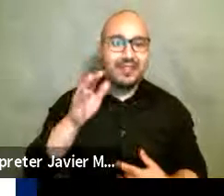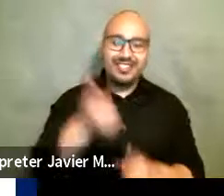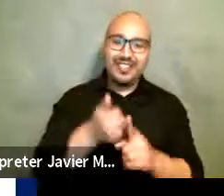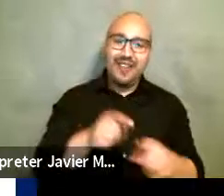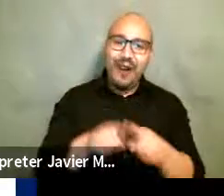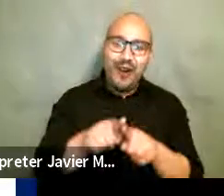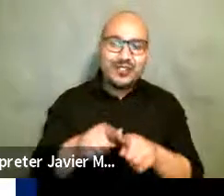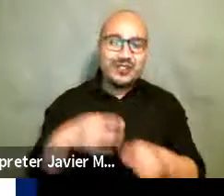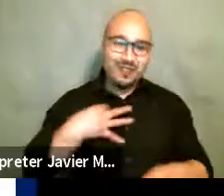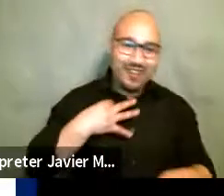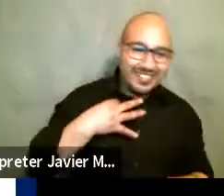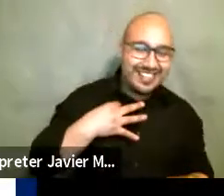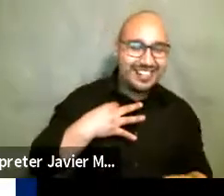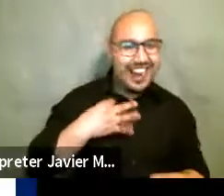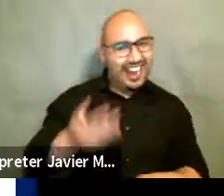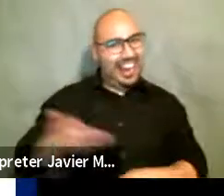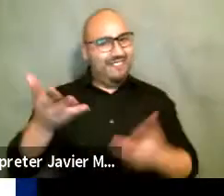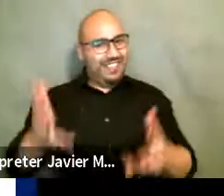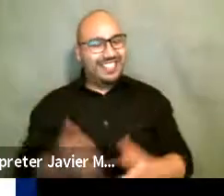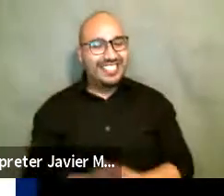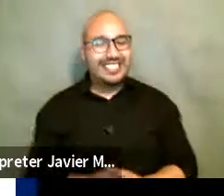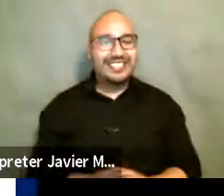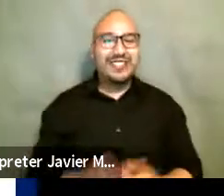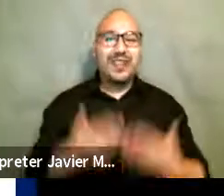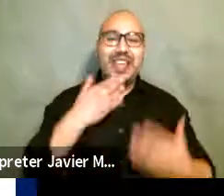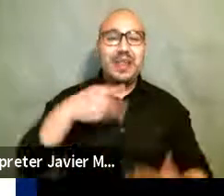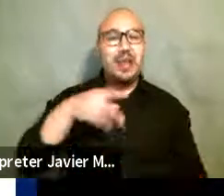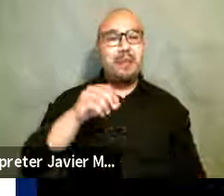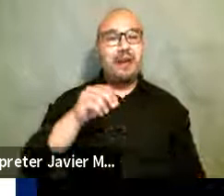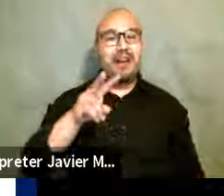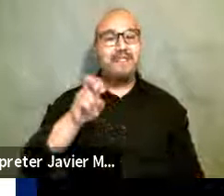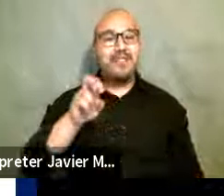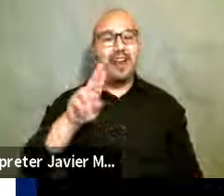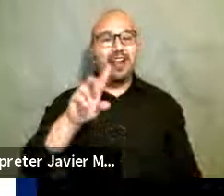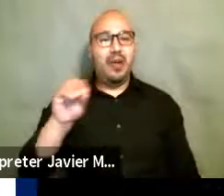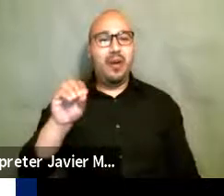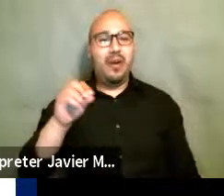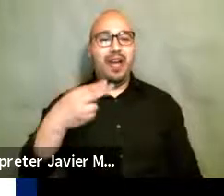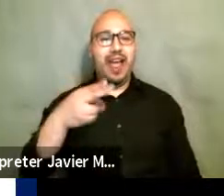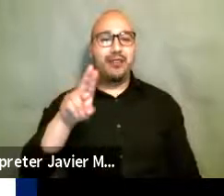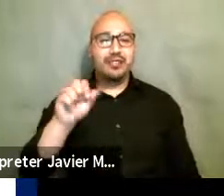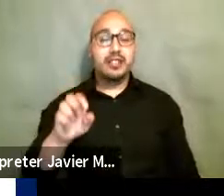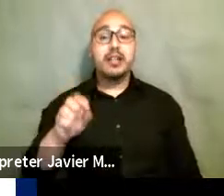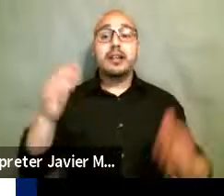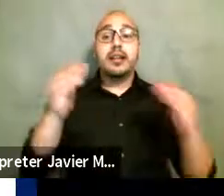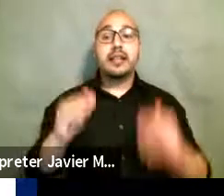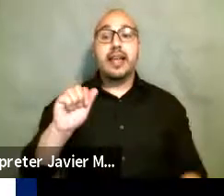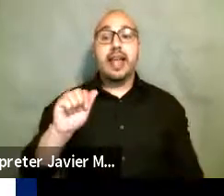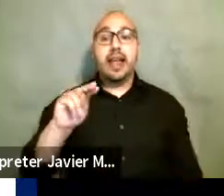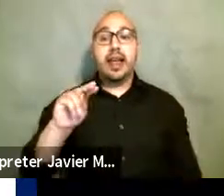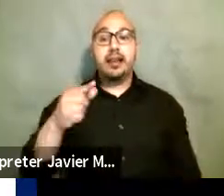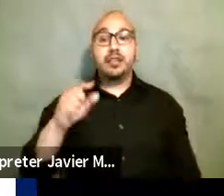volunteered and got a position there. So thank you, Poverello House. Up next, we have Angela Price and the Fresno Center